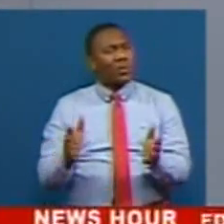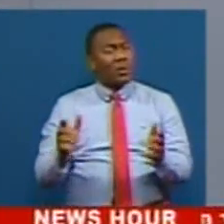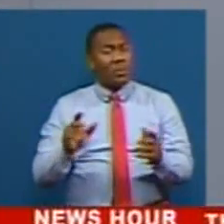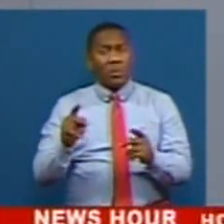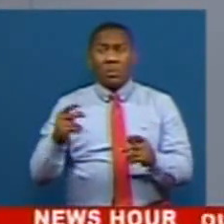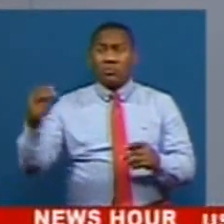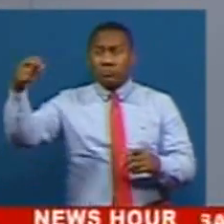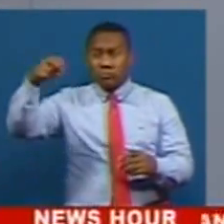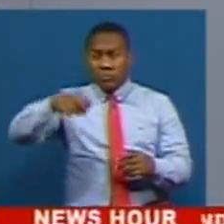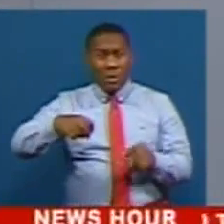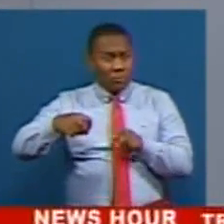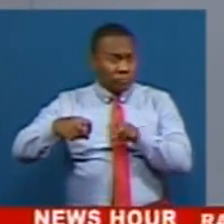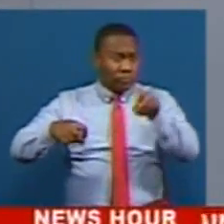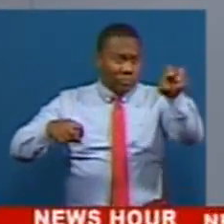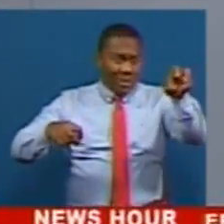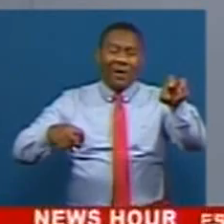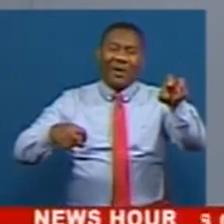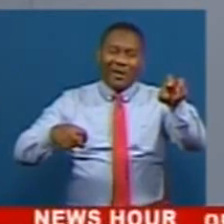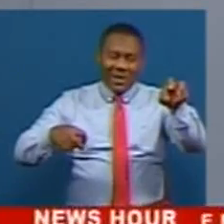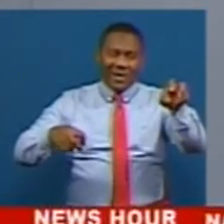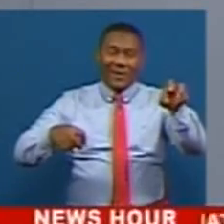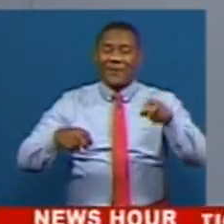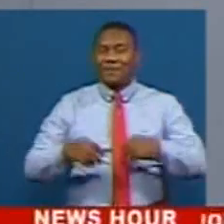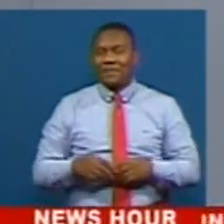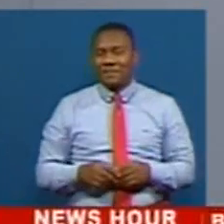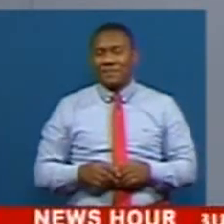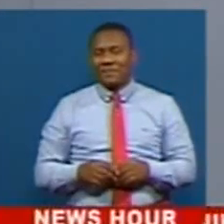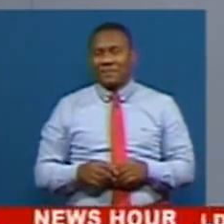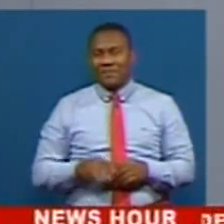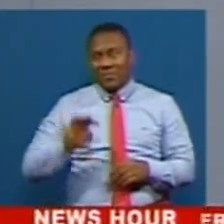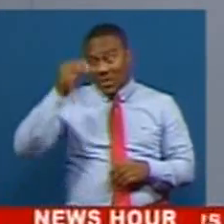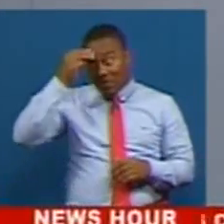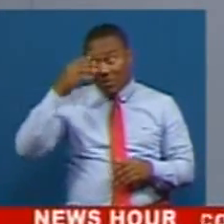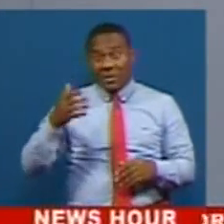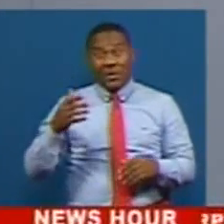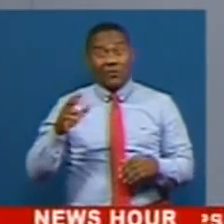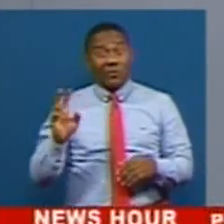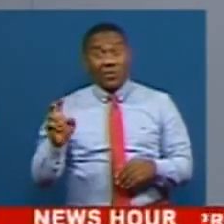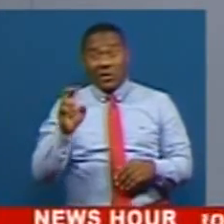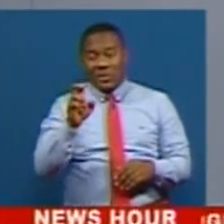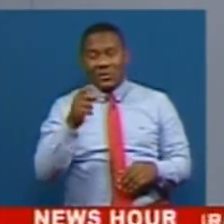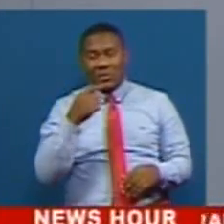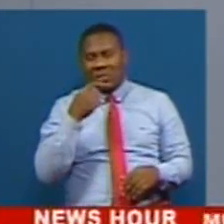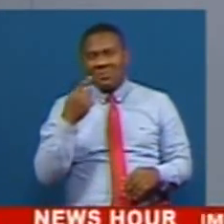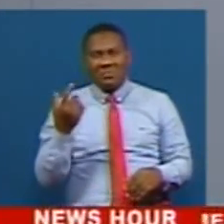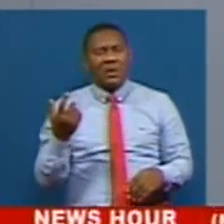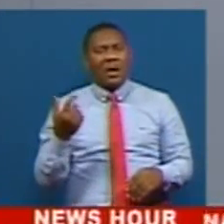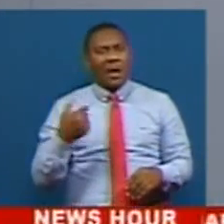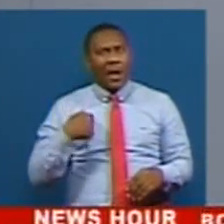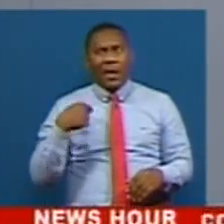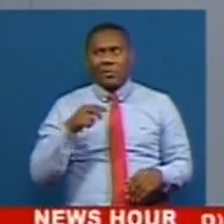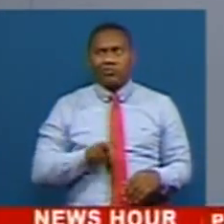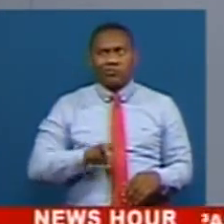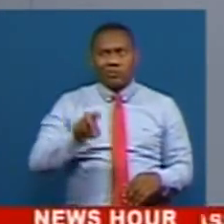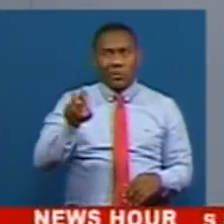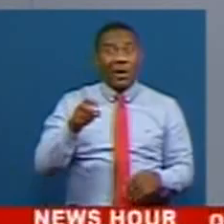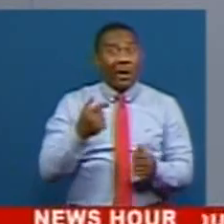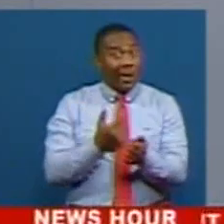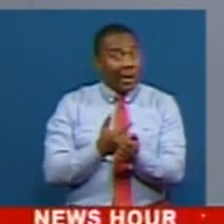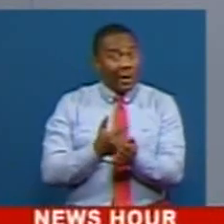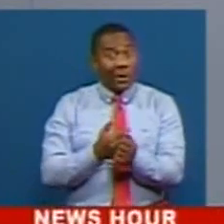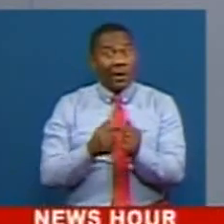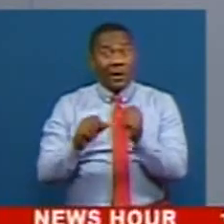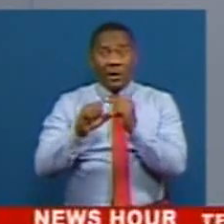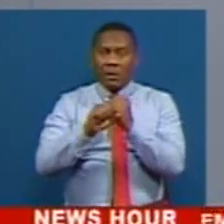Tourism, Culture and Creative Arts, Mrs. Catherine Afeku, said the I Go Ghana campaign will also help increase trade between Ghana